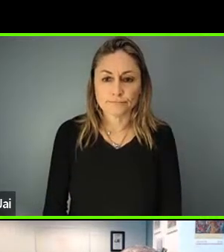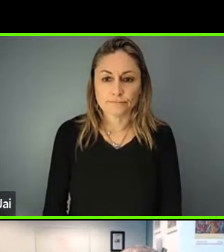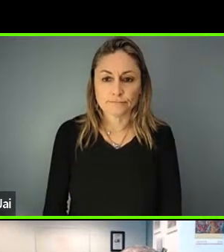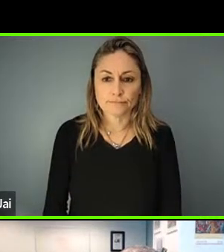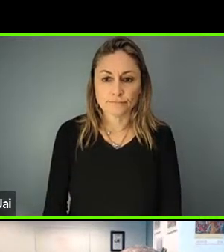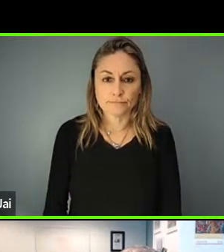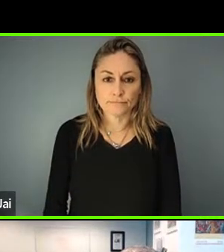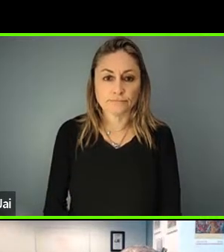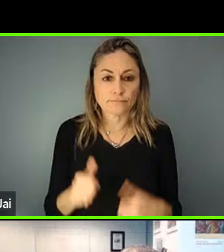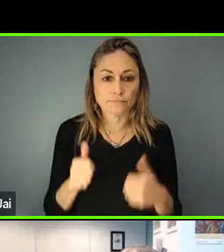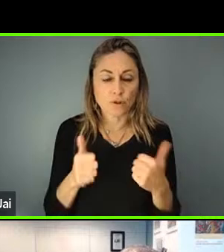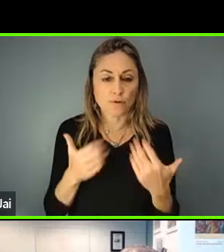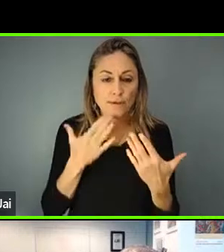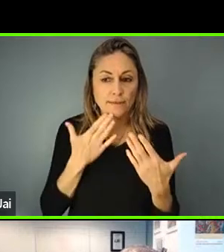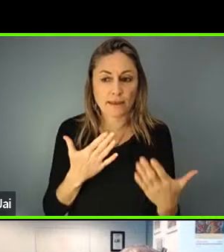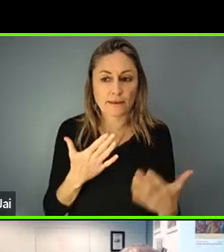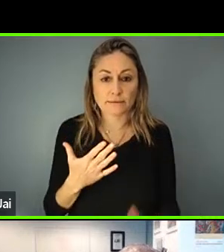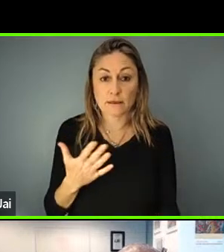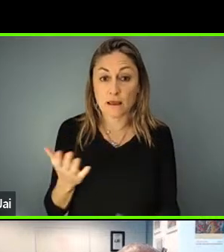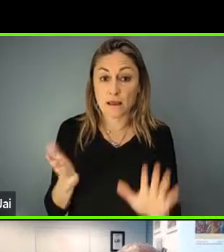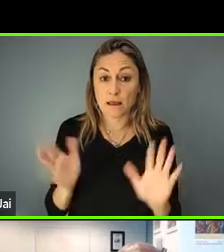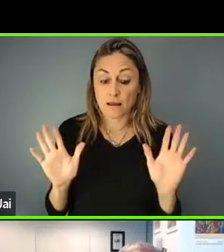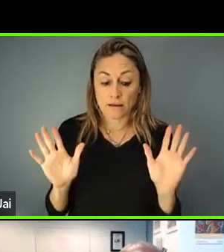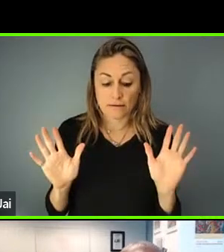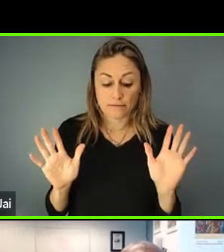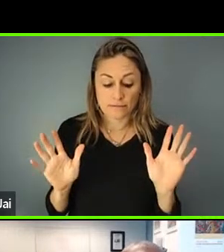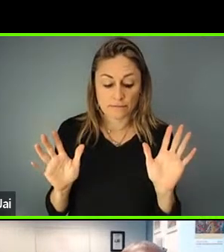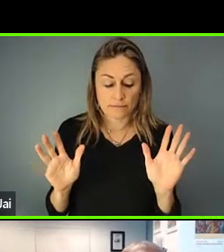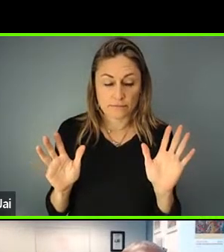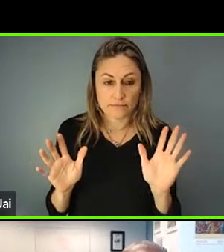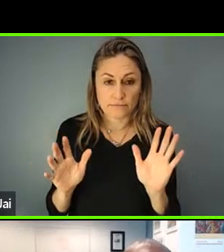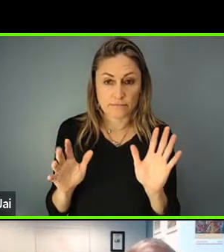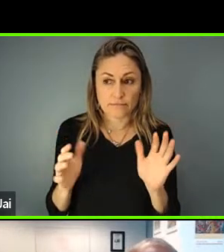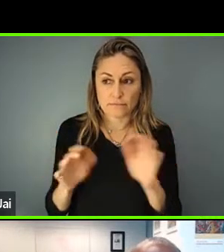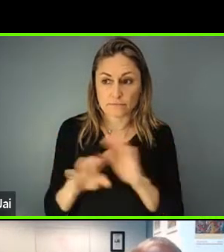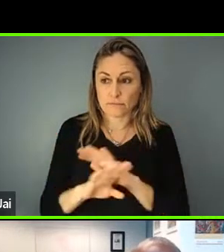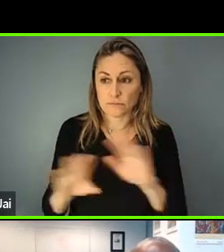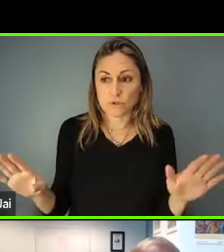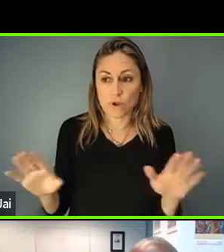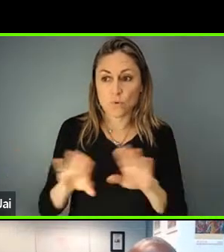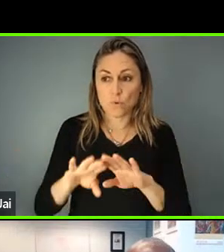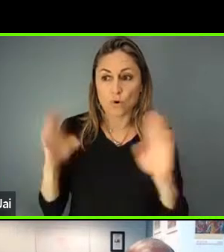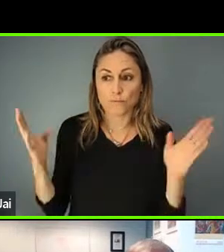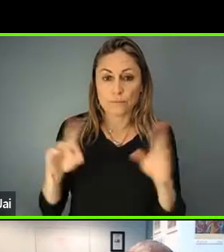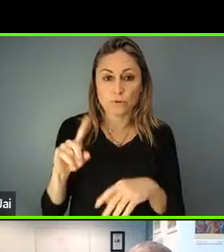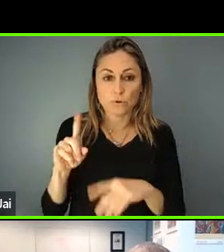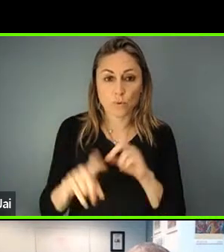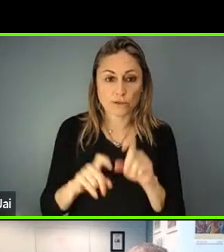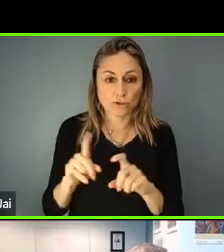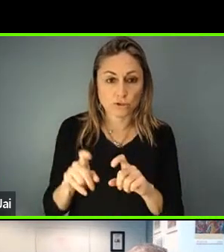Great, thanks, Greg. At this moment, there are no open questions.